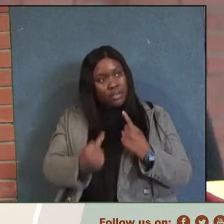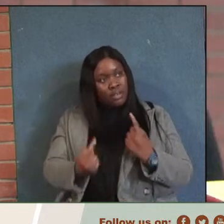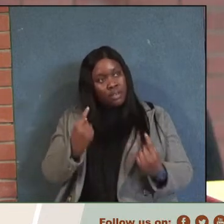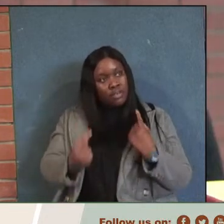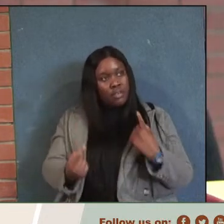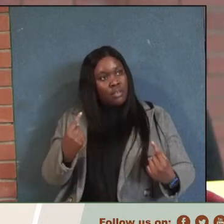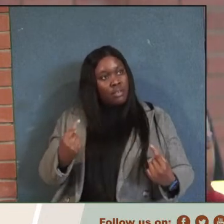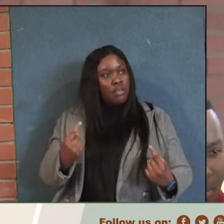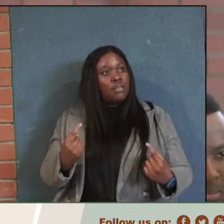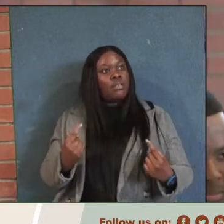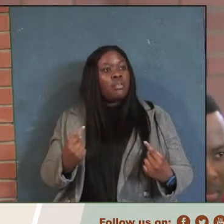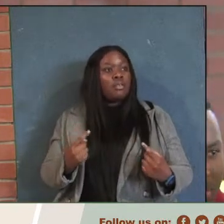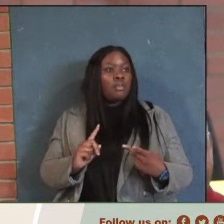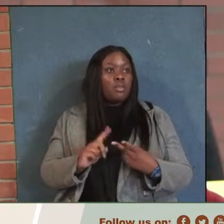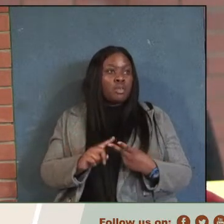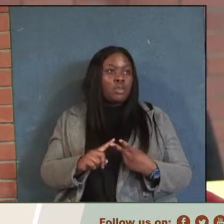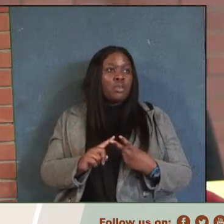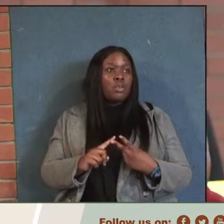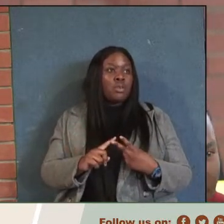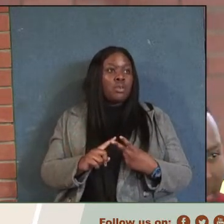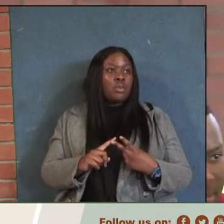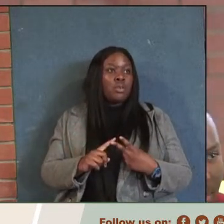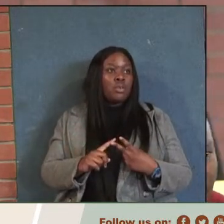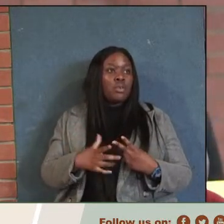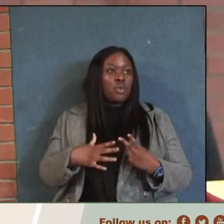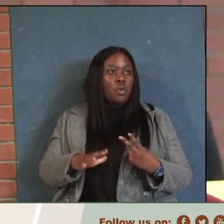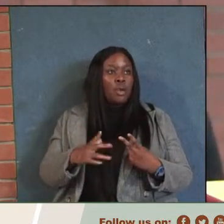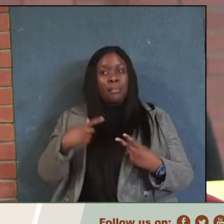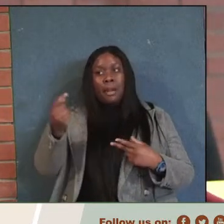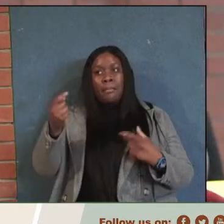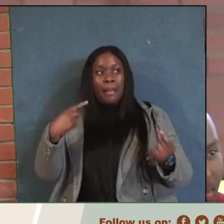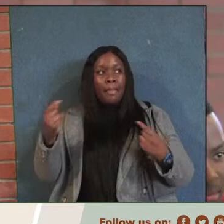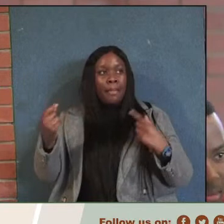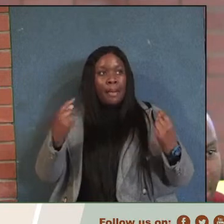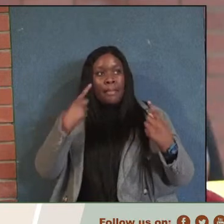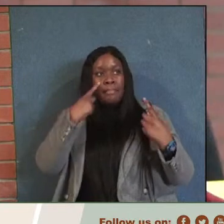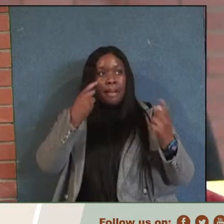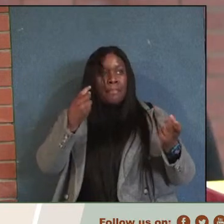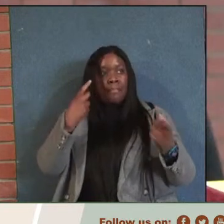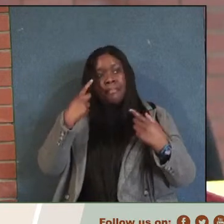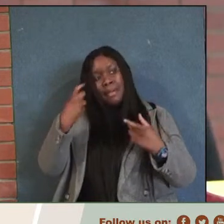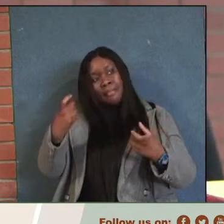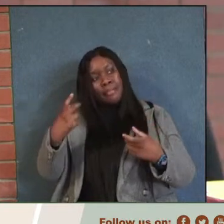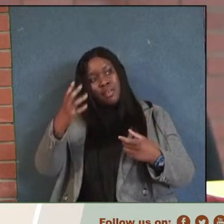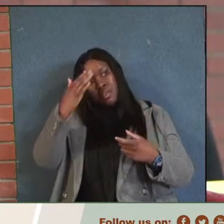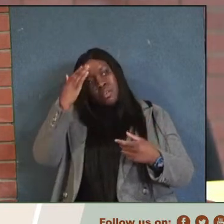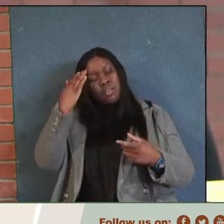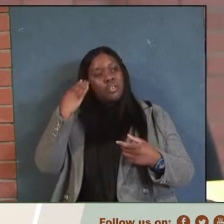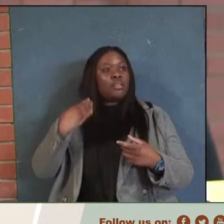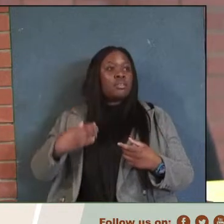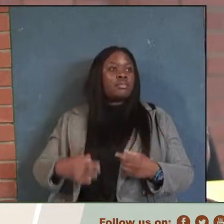other, and we all don't want to come out here crying. It will end in tears.